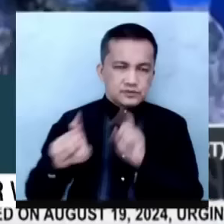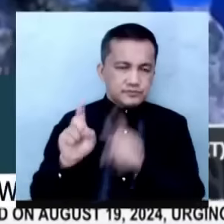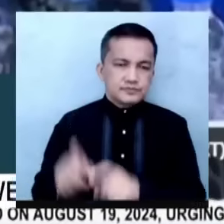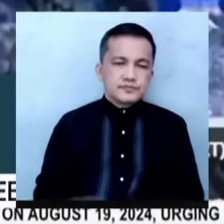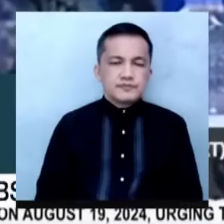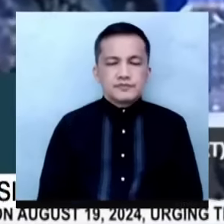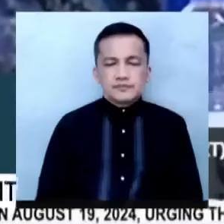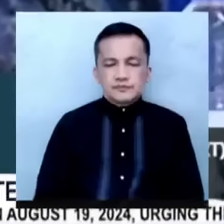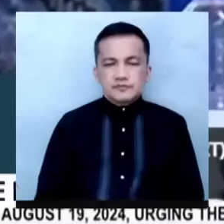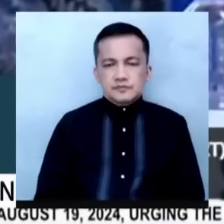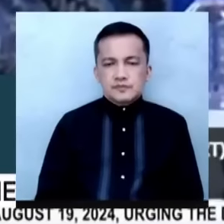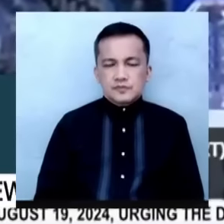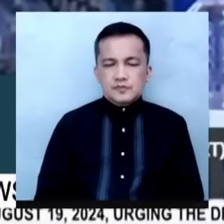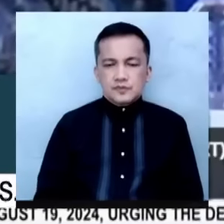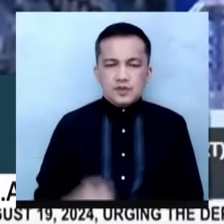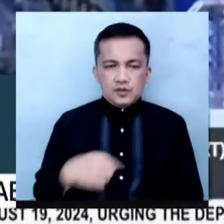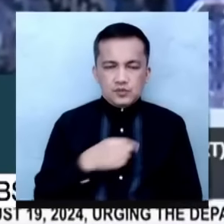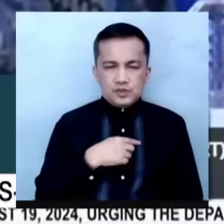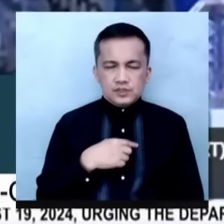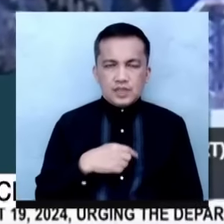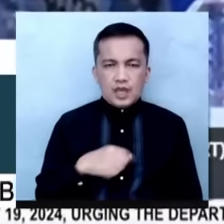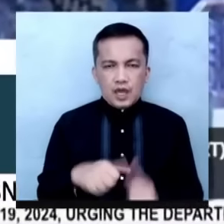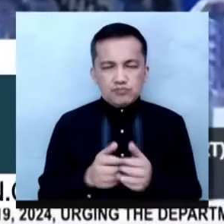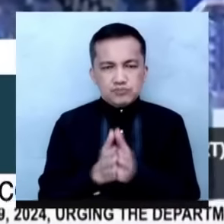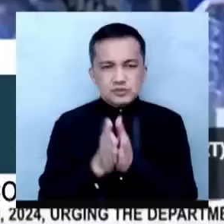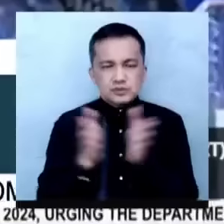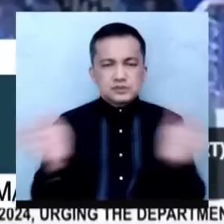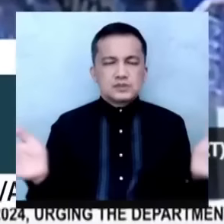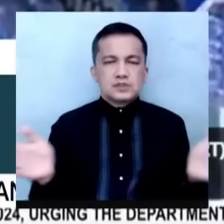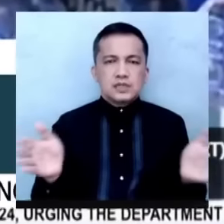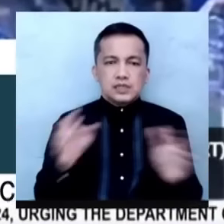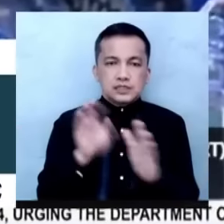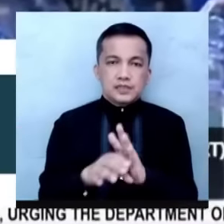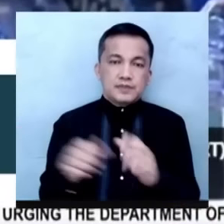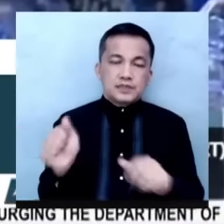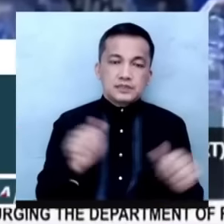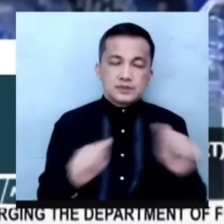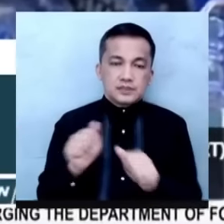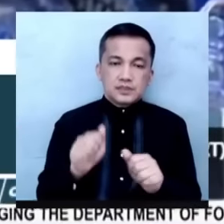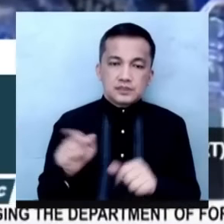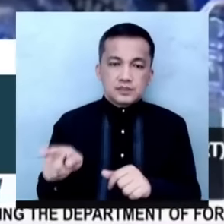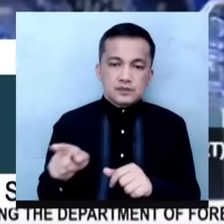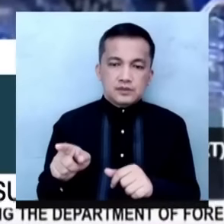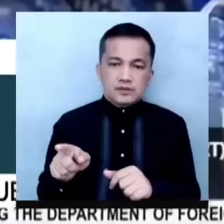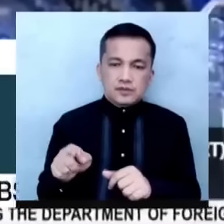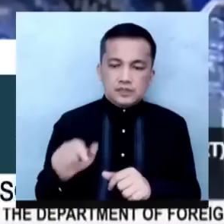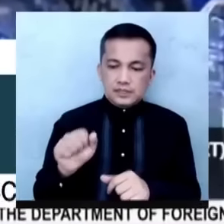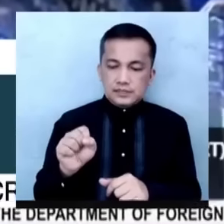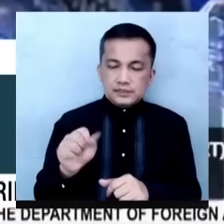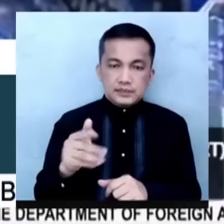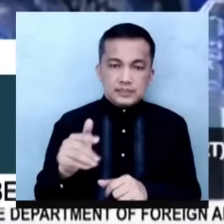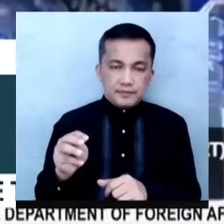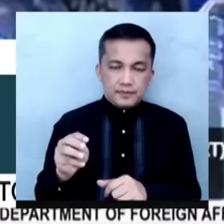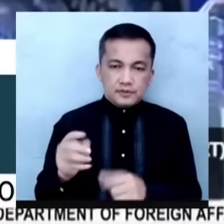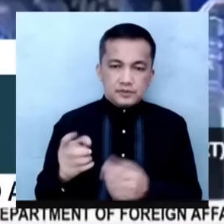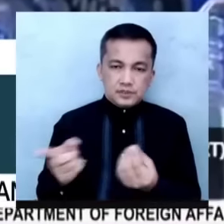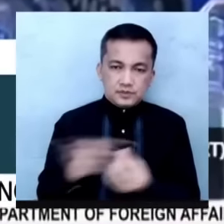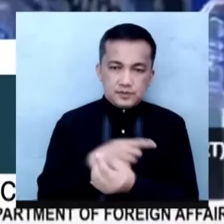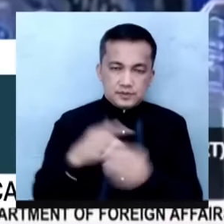Slowly, we are seeing the full extent of the criminal activities of this sham and dismissed